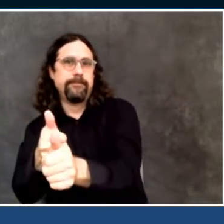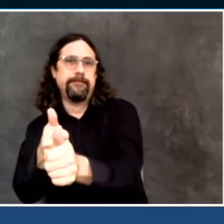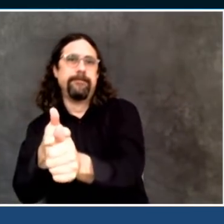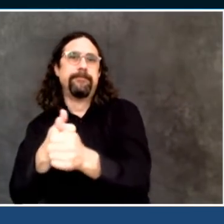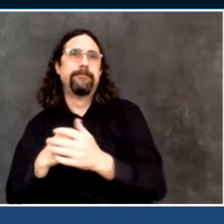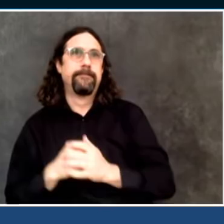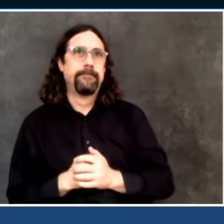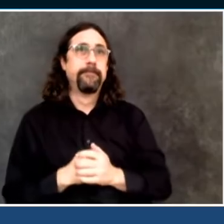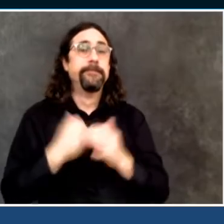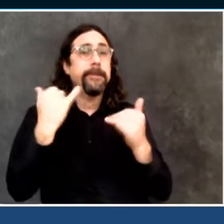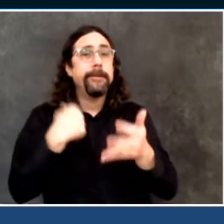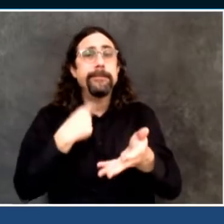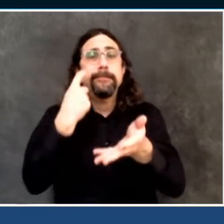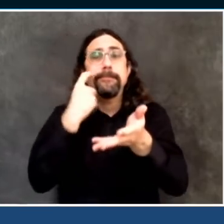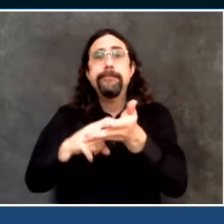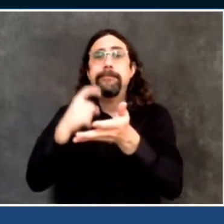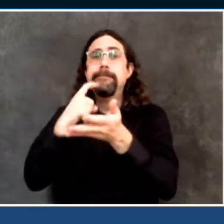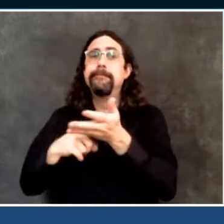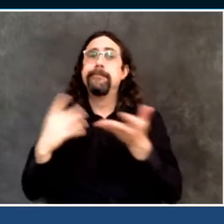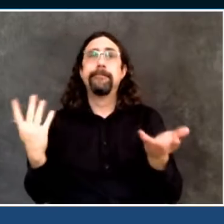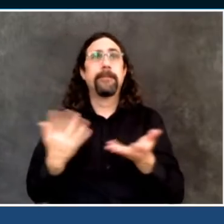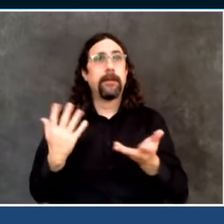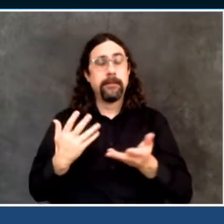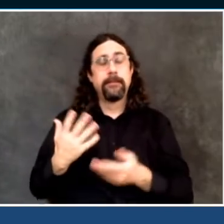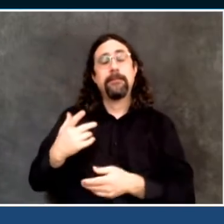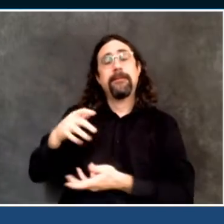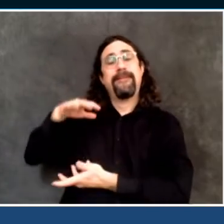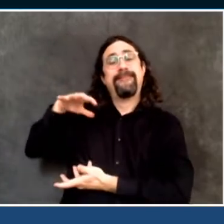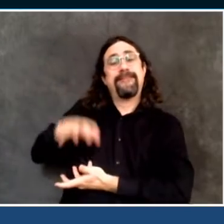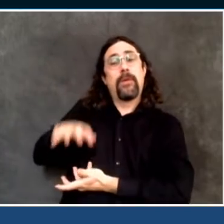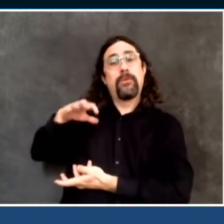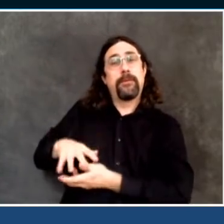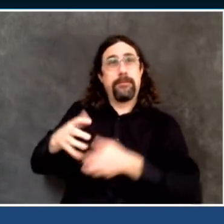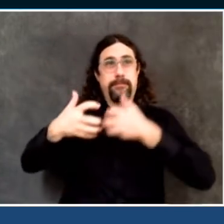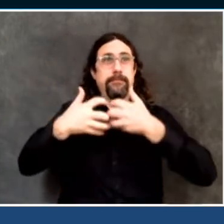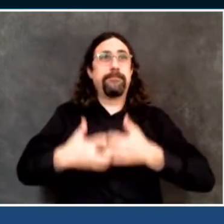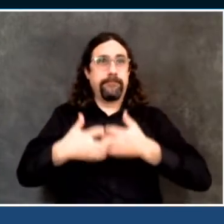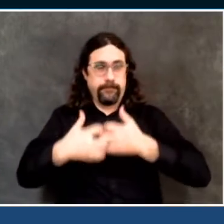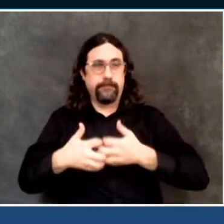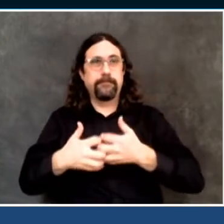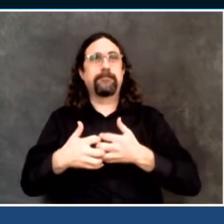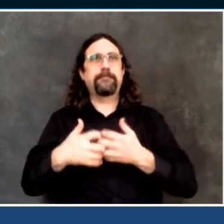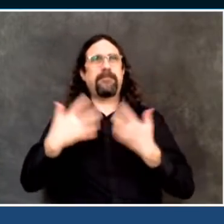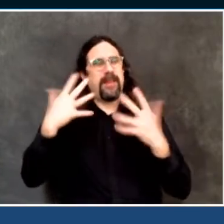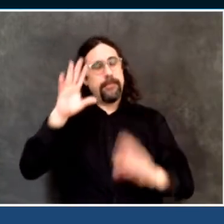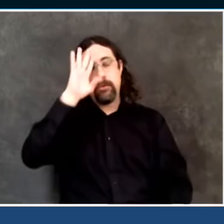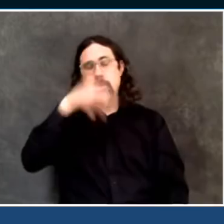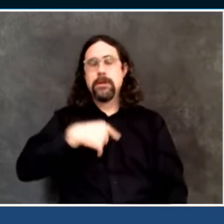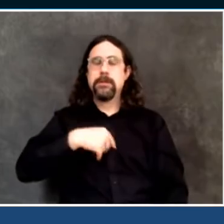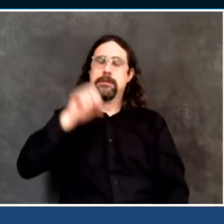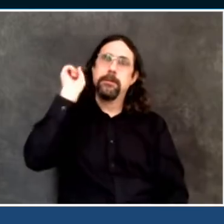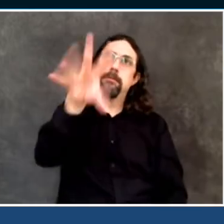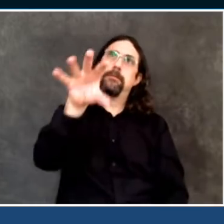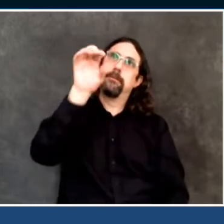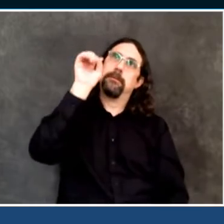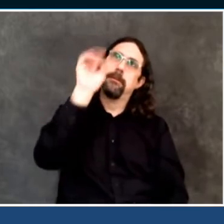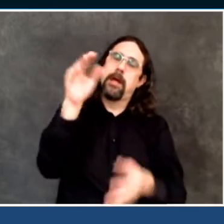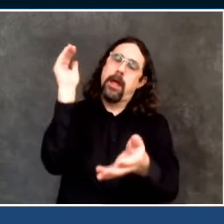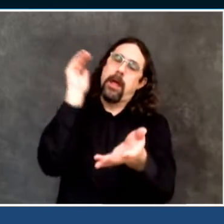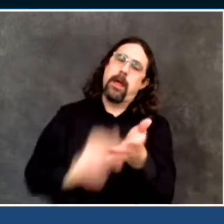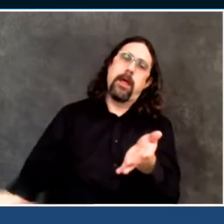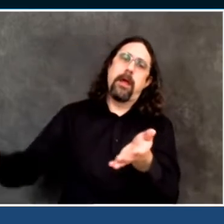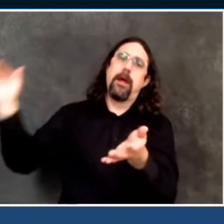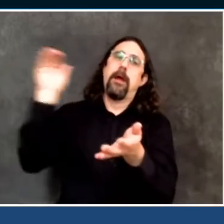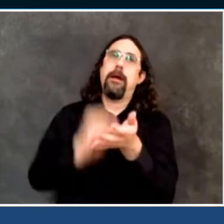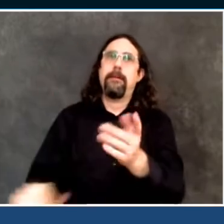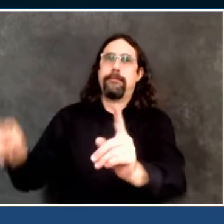about ventilators. They are life-saving. This is the way you ensure that someone, God forbid, they're in distress. This disease is close to taking